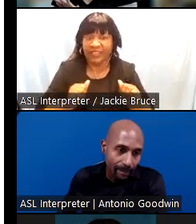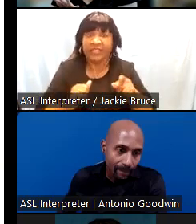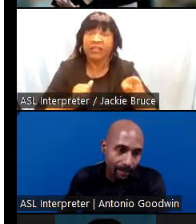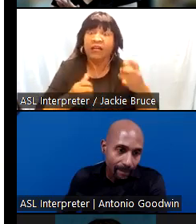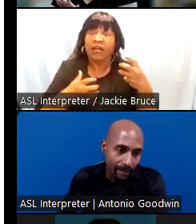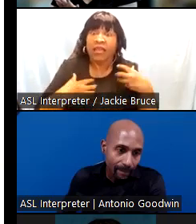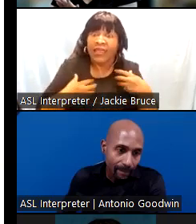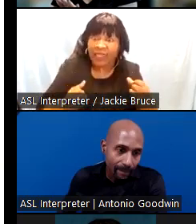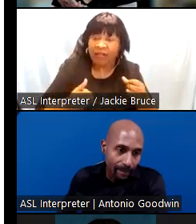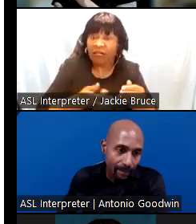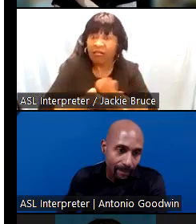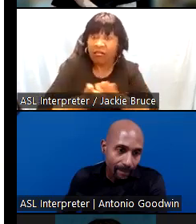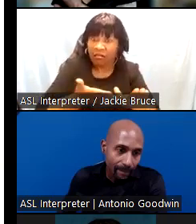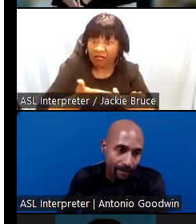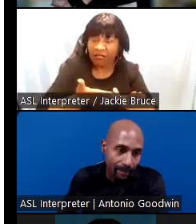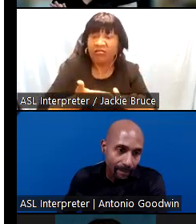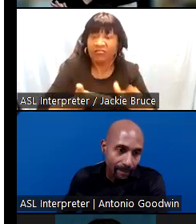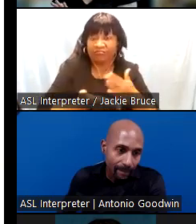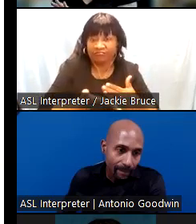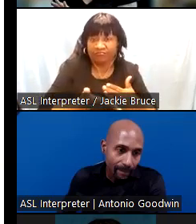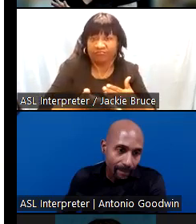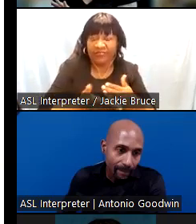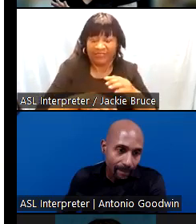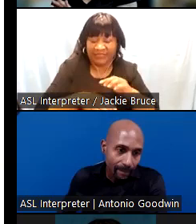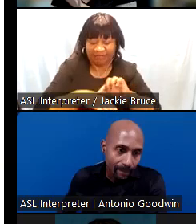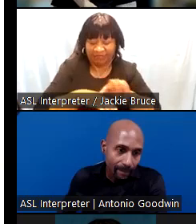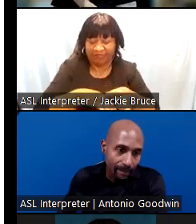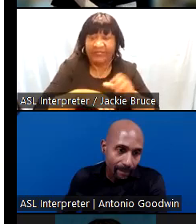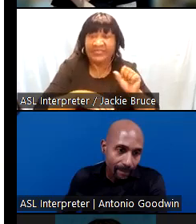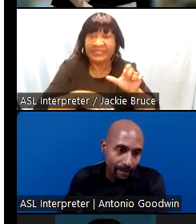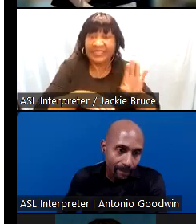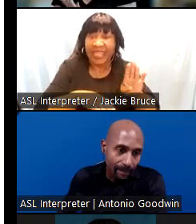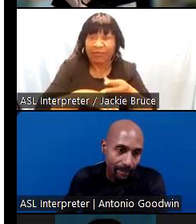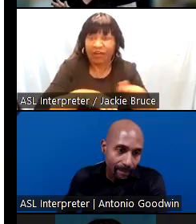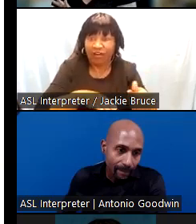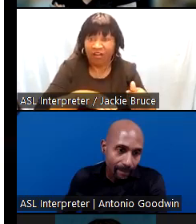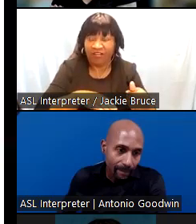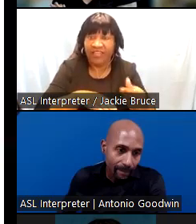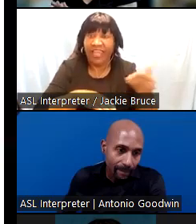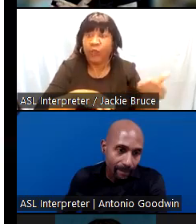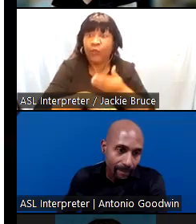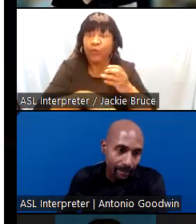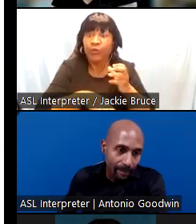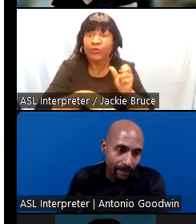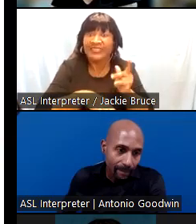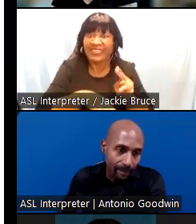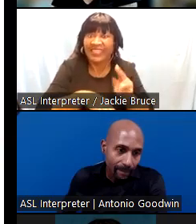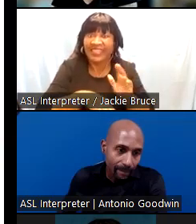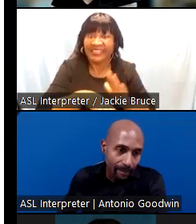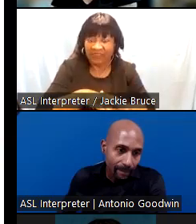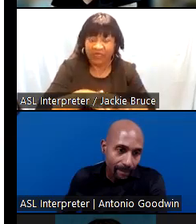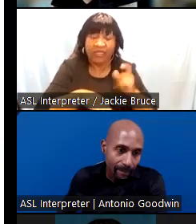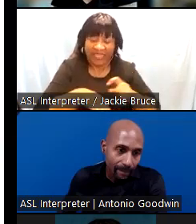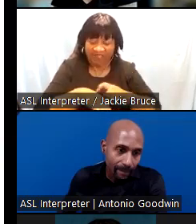healed, the scab is gone, and you have fresh new skin. They can leave a